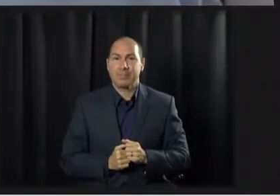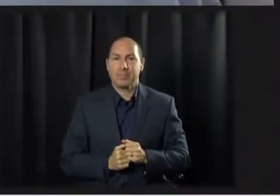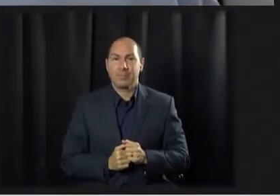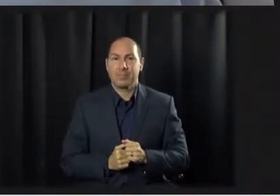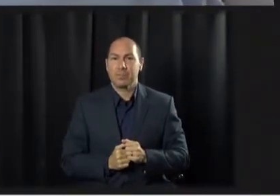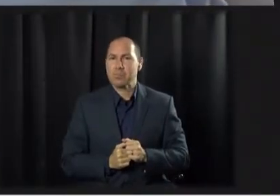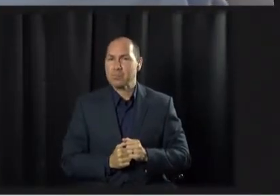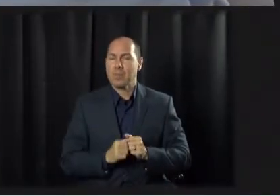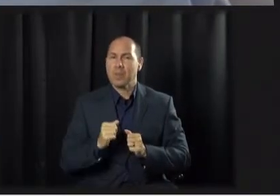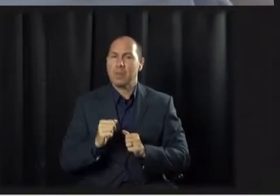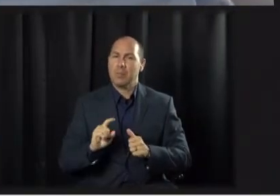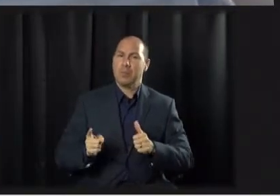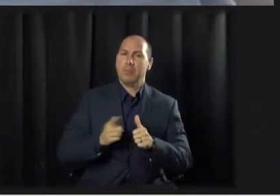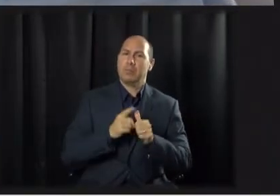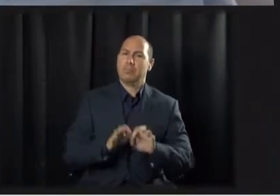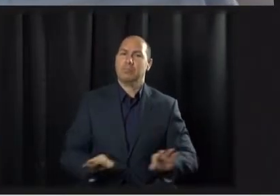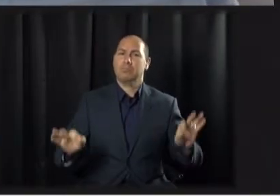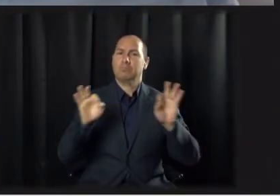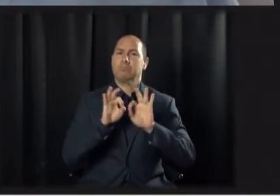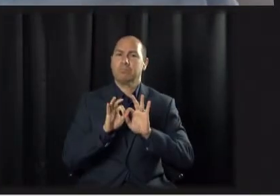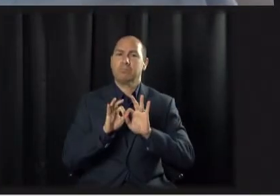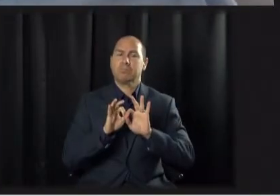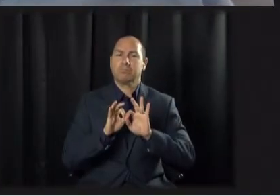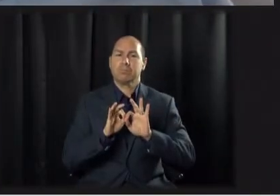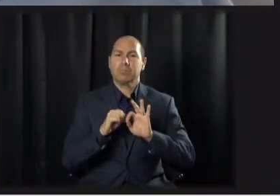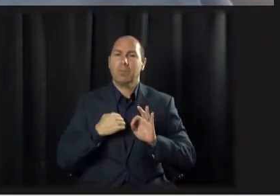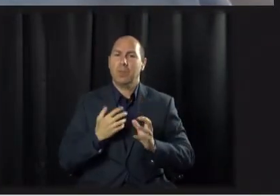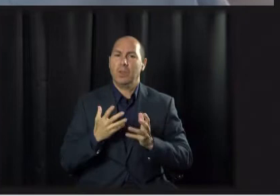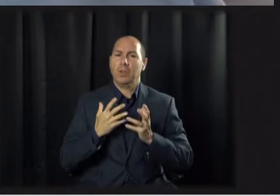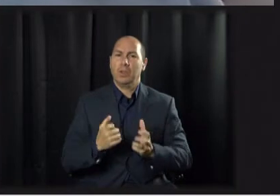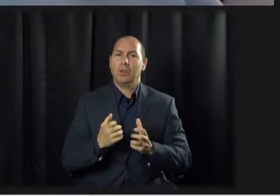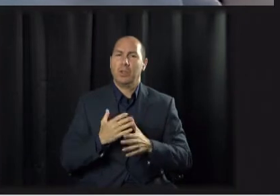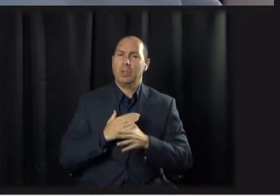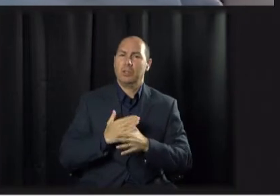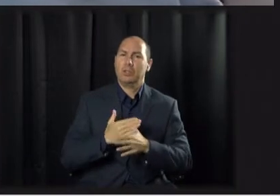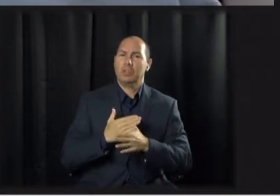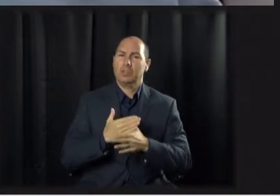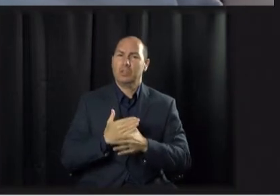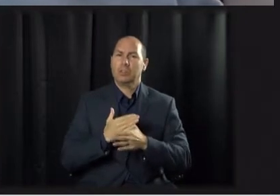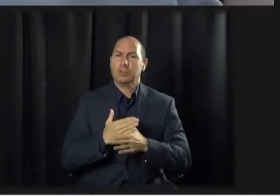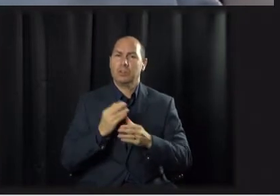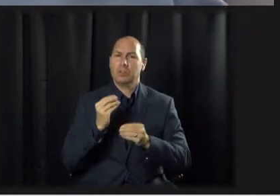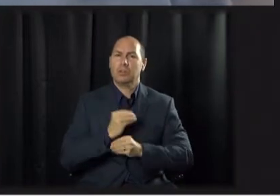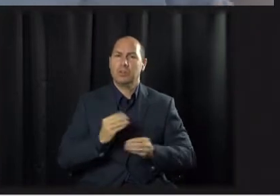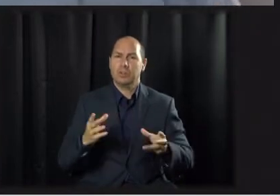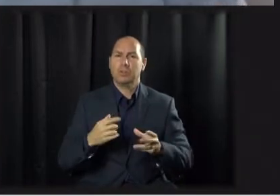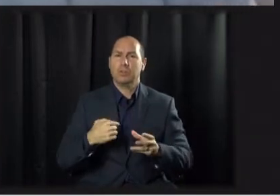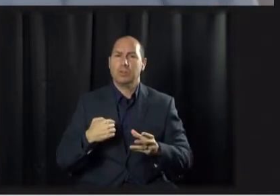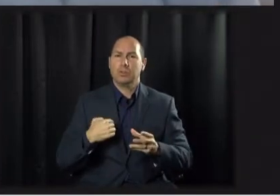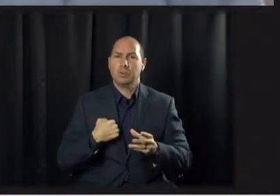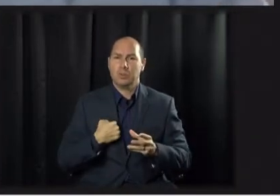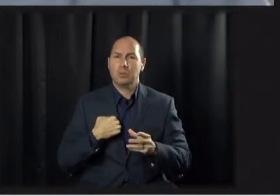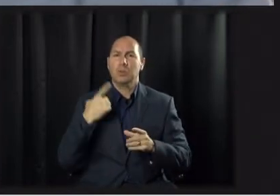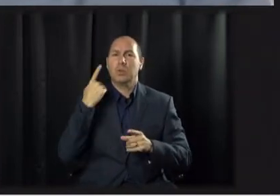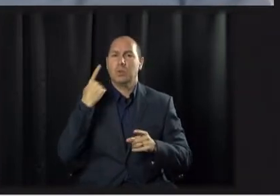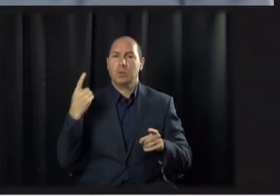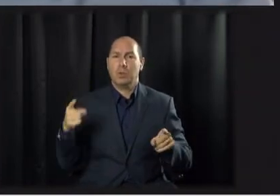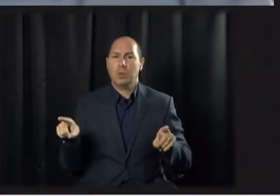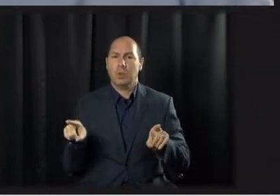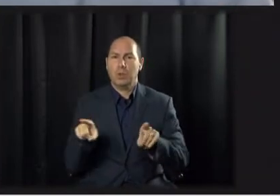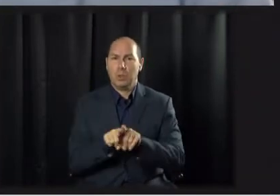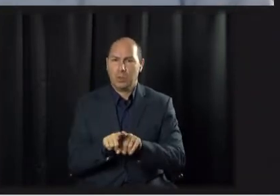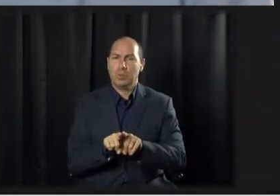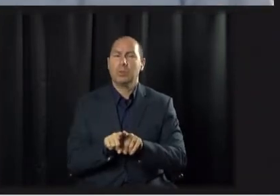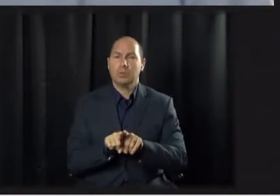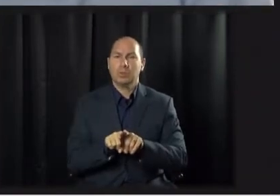First and foremost, I want to share the fact that I too agree with the